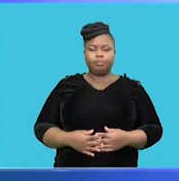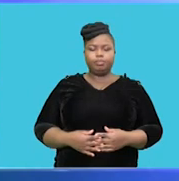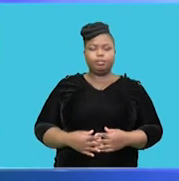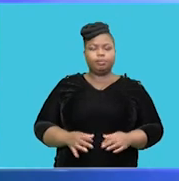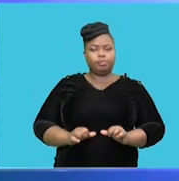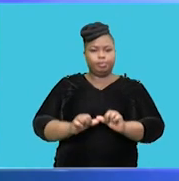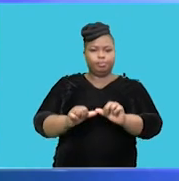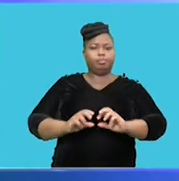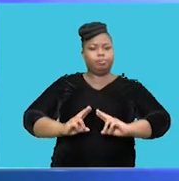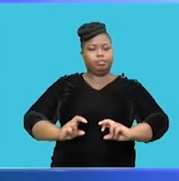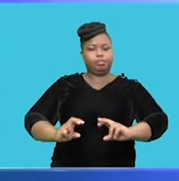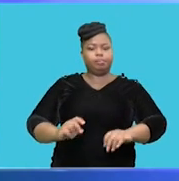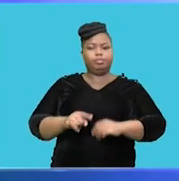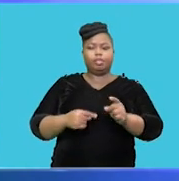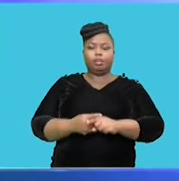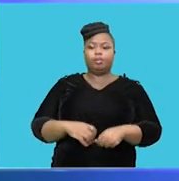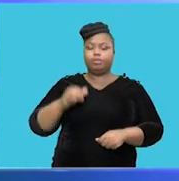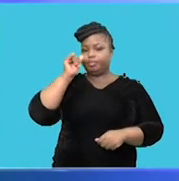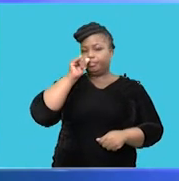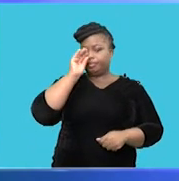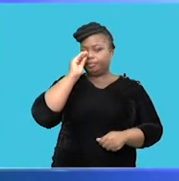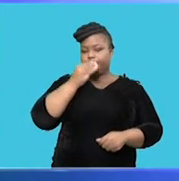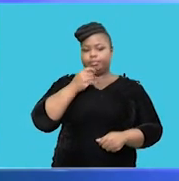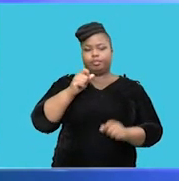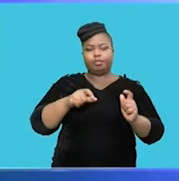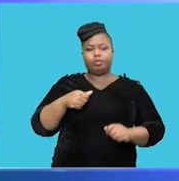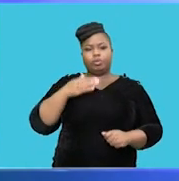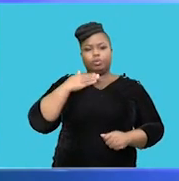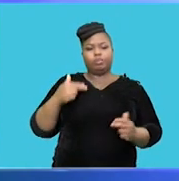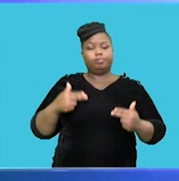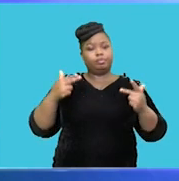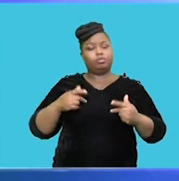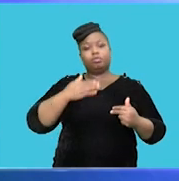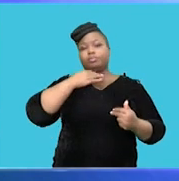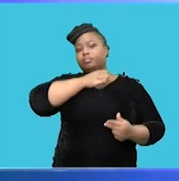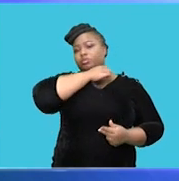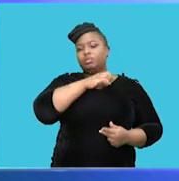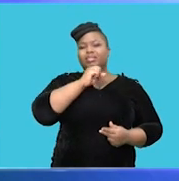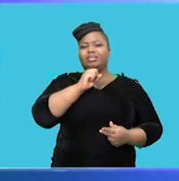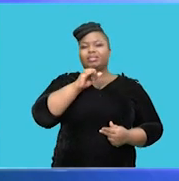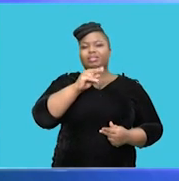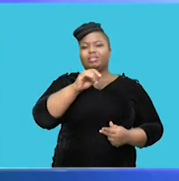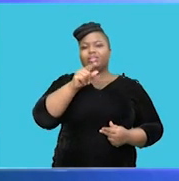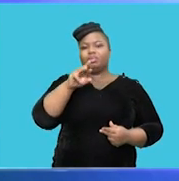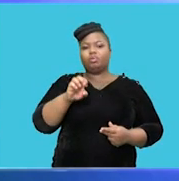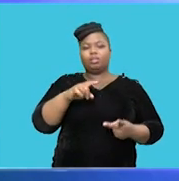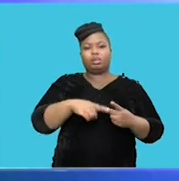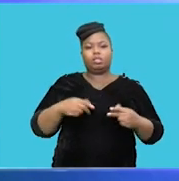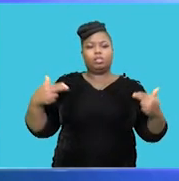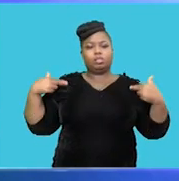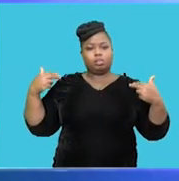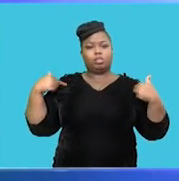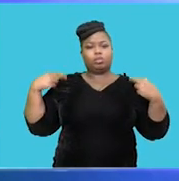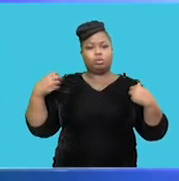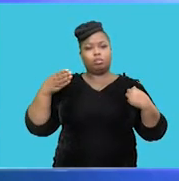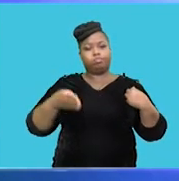Uliya kubegu penyo ngekalele zigilamku Ubezi tumezingo avulez bambe ingu zungo ngeoshe wezo kututu sinisio chukunga ganyeno no kata ba Kababa